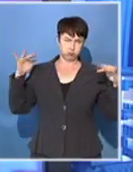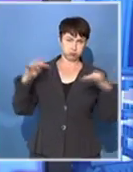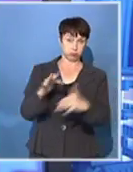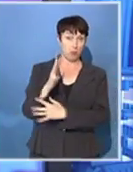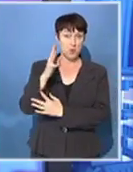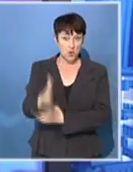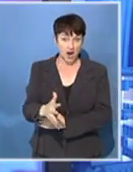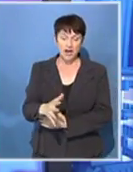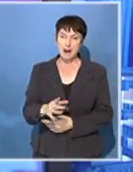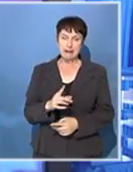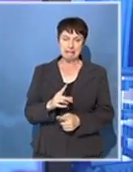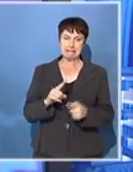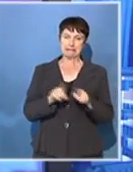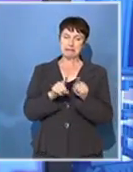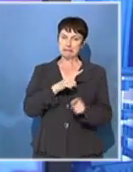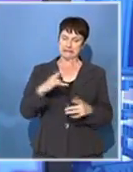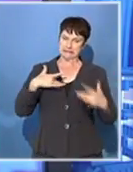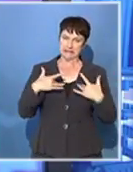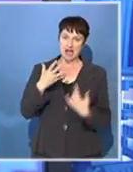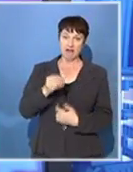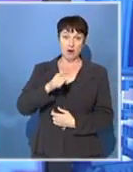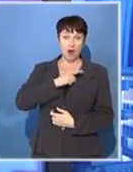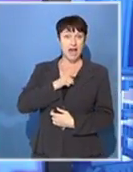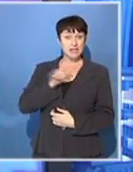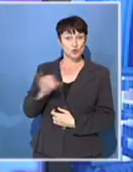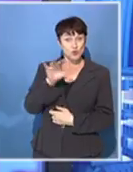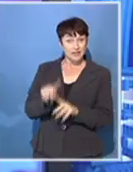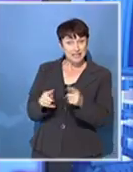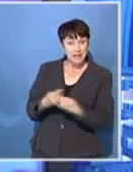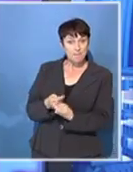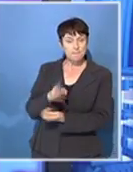of the Blitzboks and how to stop them from claiming yet another title.